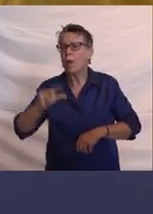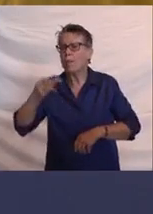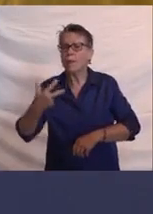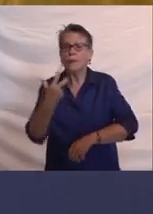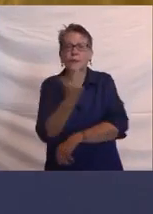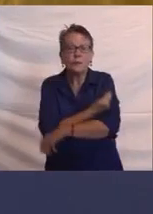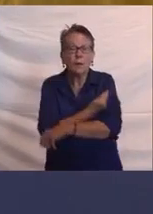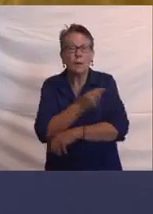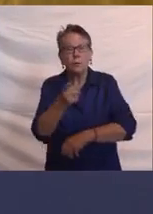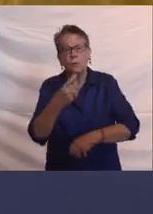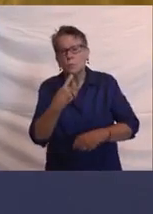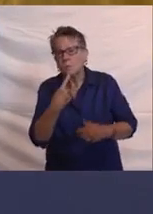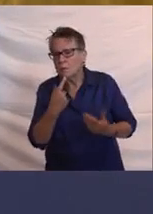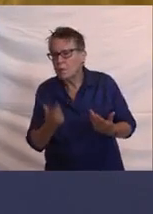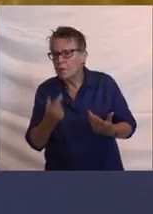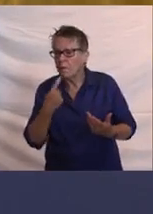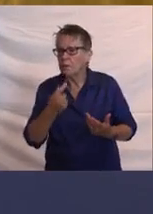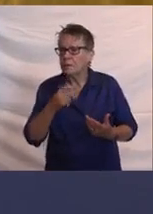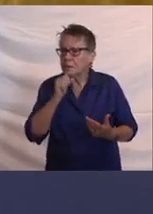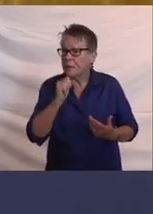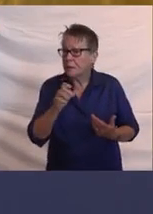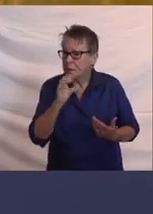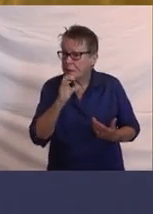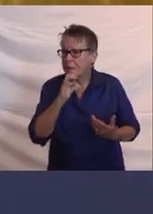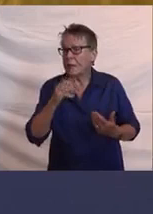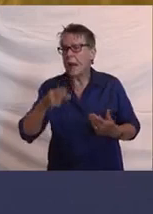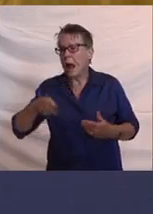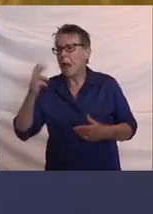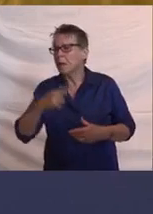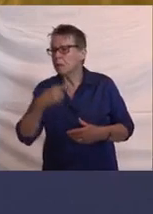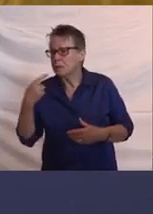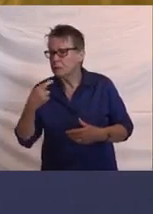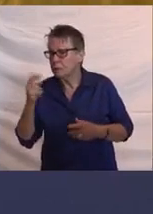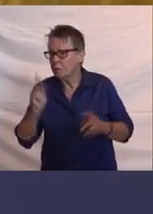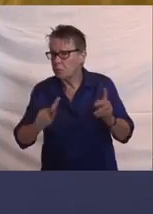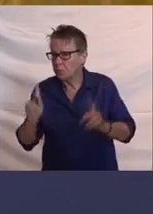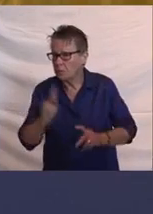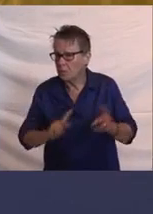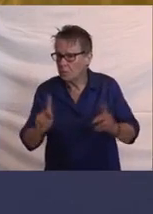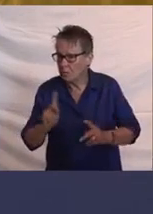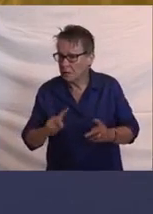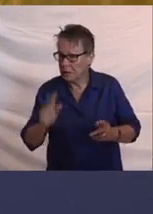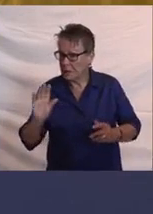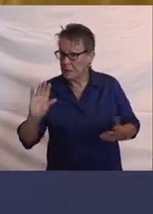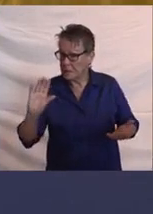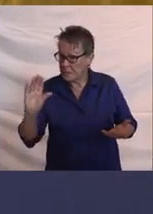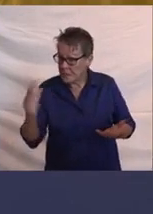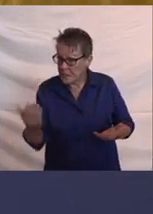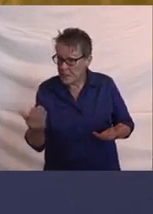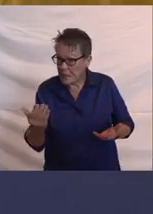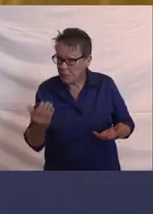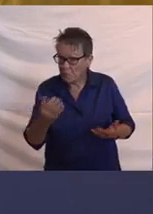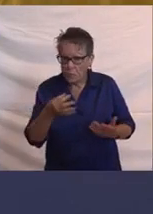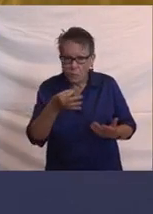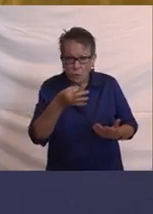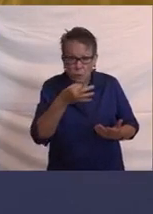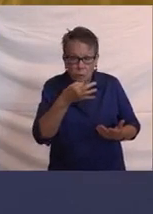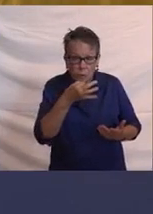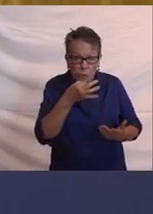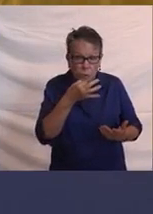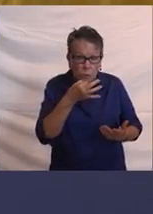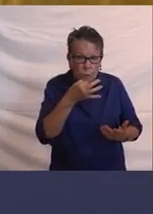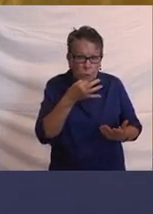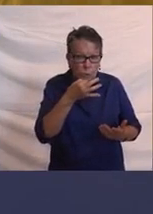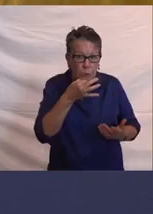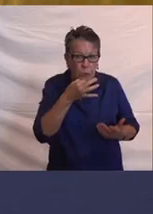for 65 plus and high risk individuals, but it also seems like relatively soon there might be shot eligibility for 5 to 11-year-olds.